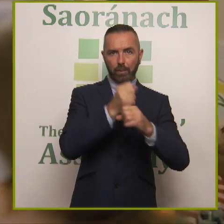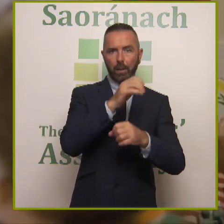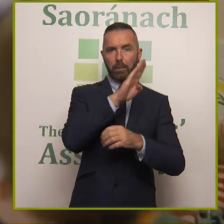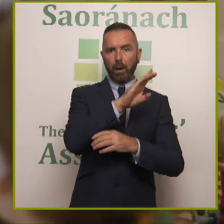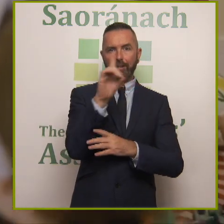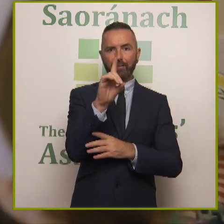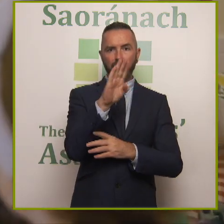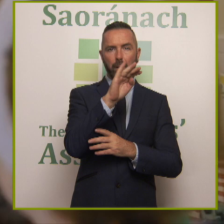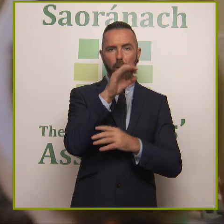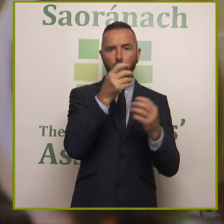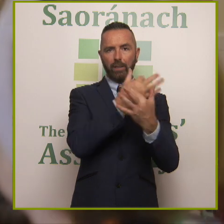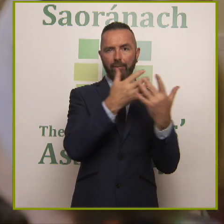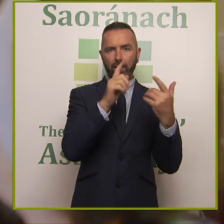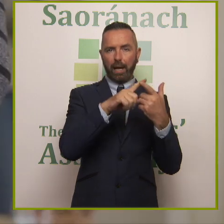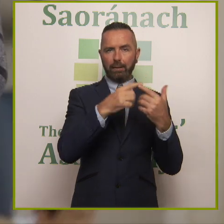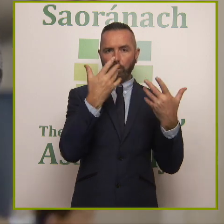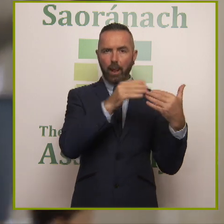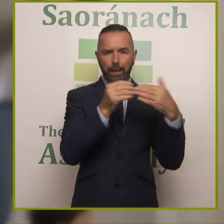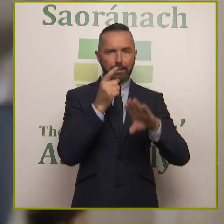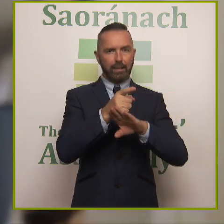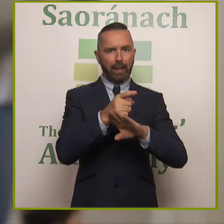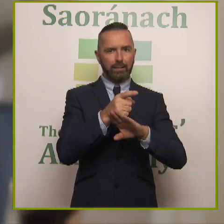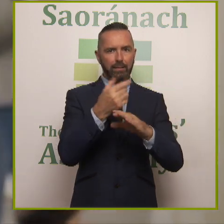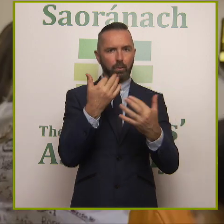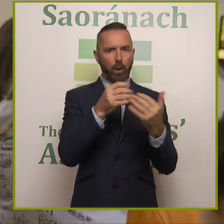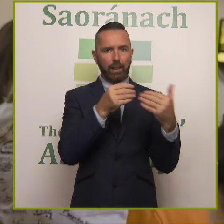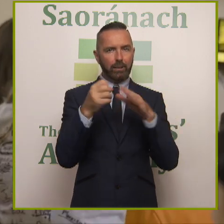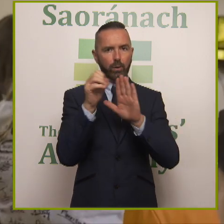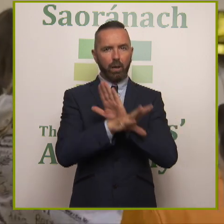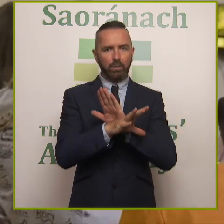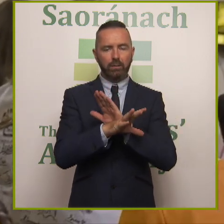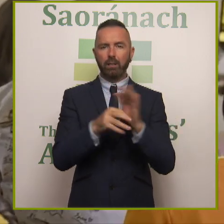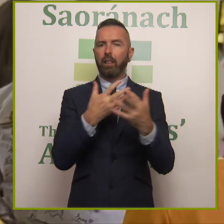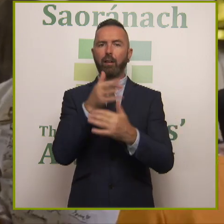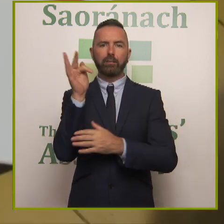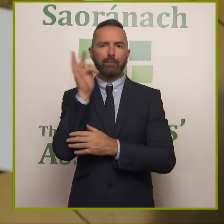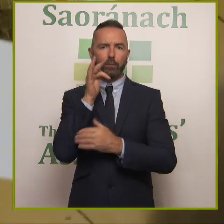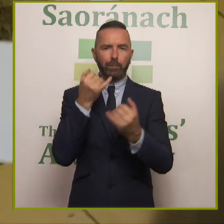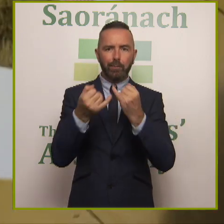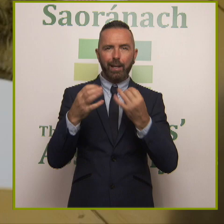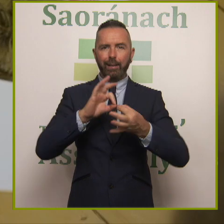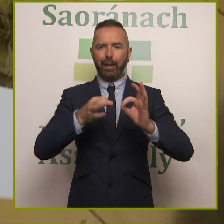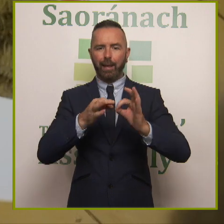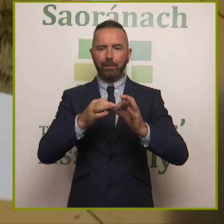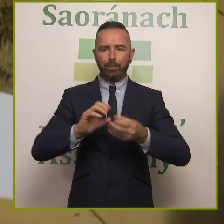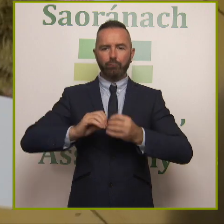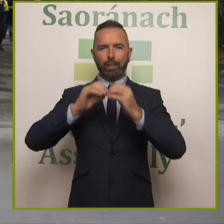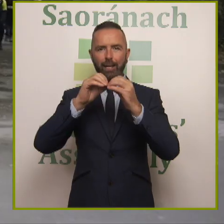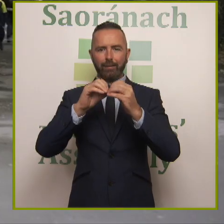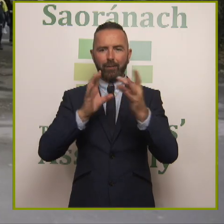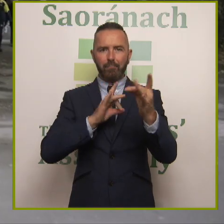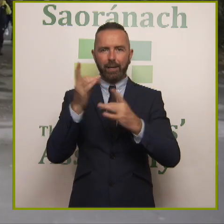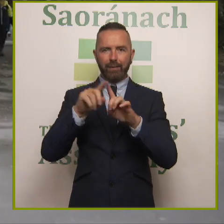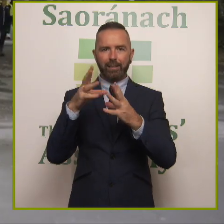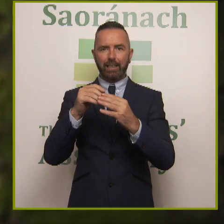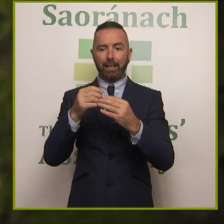biodiversity and the causes of biodiversity loss. We had a lot of fun playing games, getting creative, and